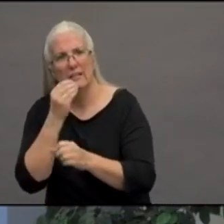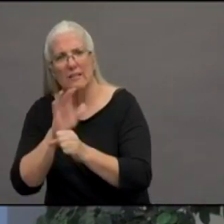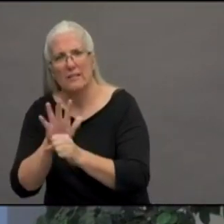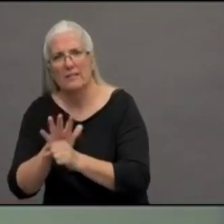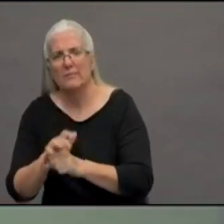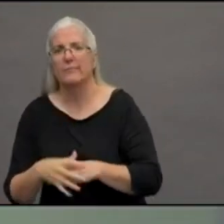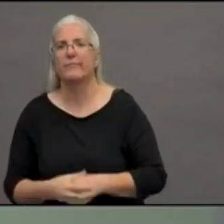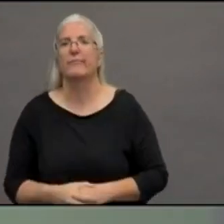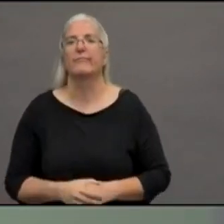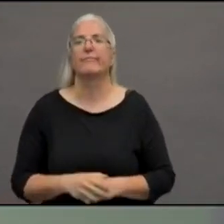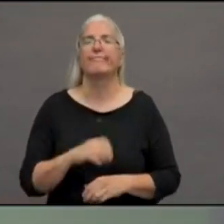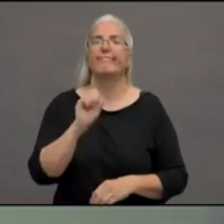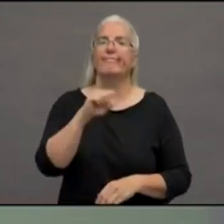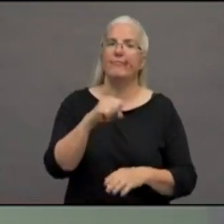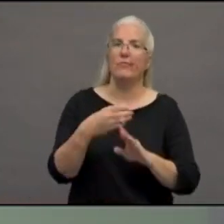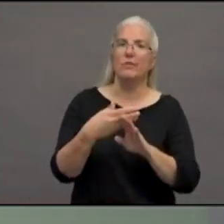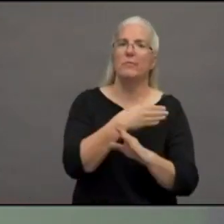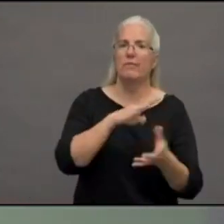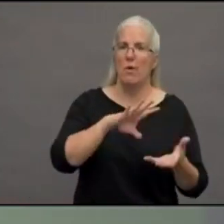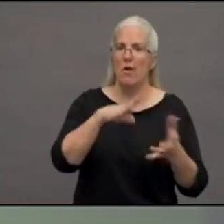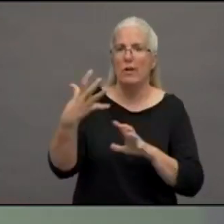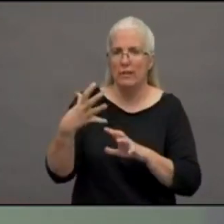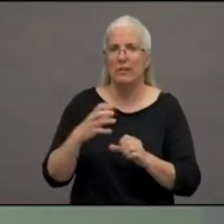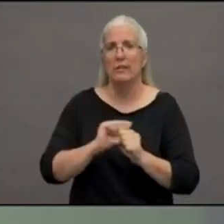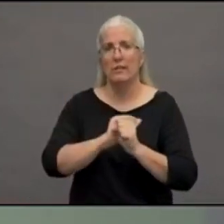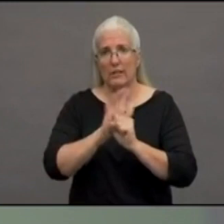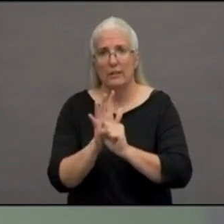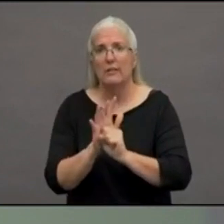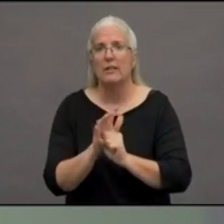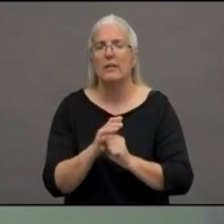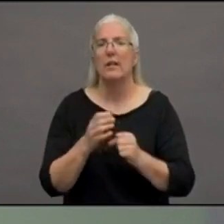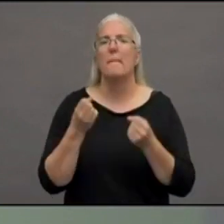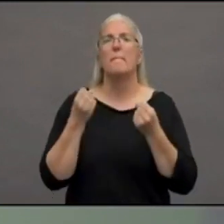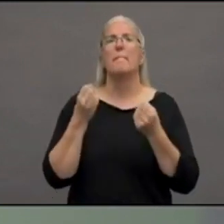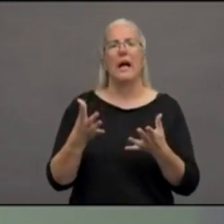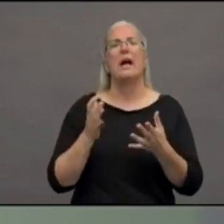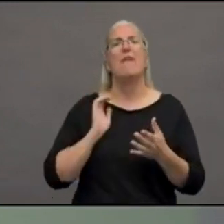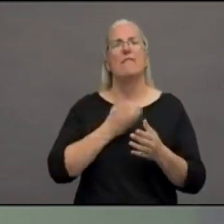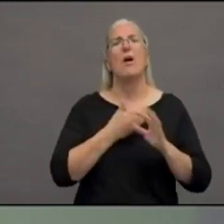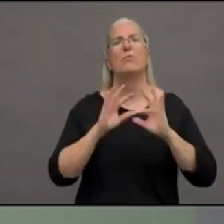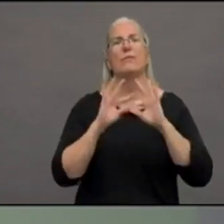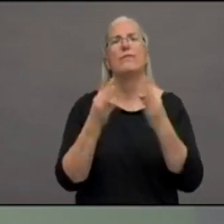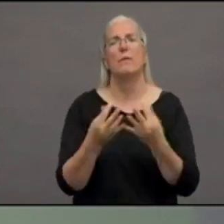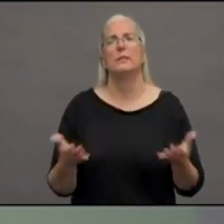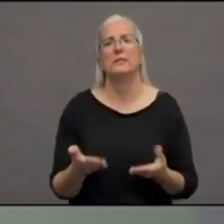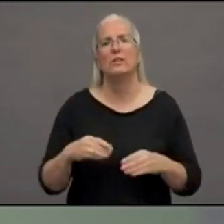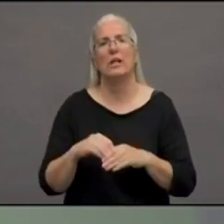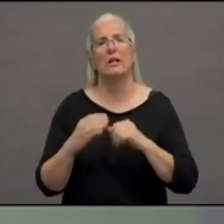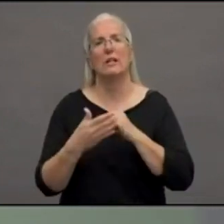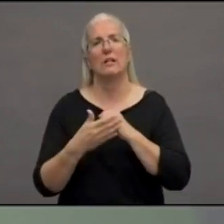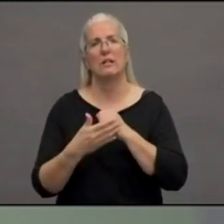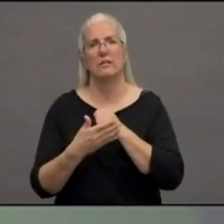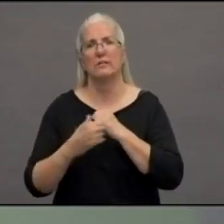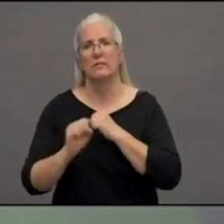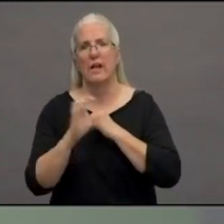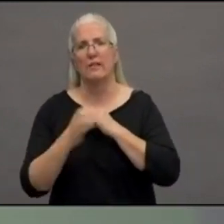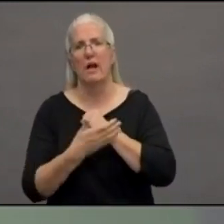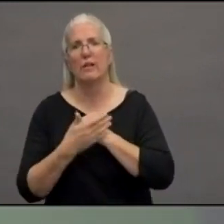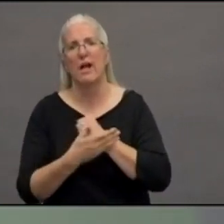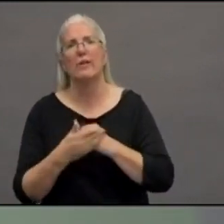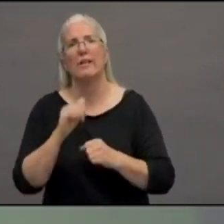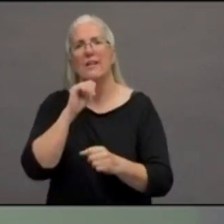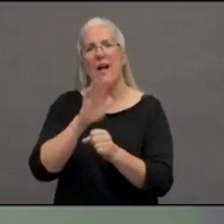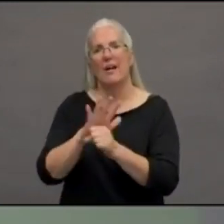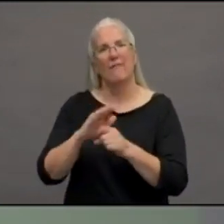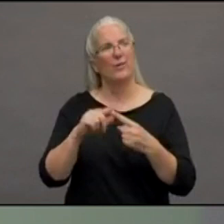to 8% of our families that were food insecure in Santa Clara County. And so what do I mean by food insecurity? That means that folks actually